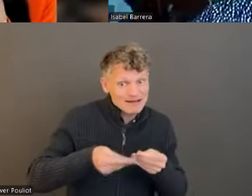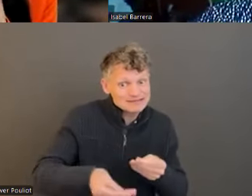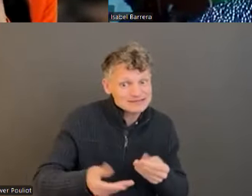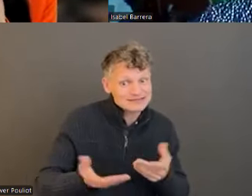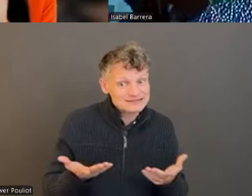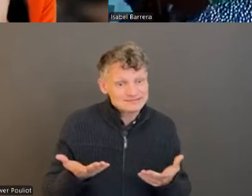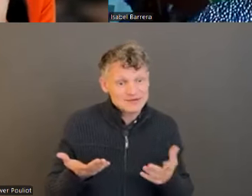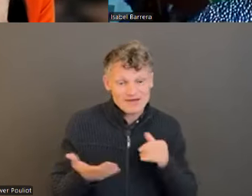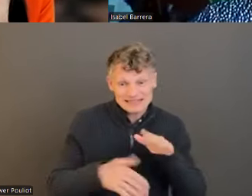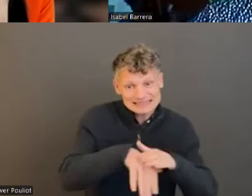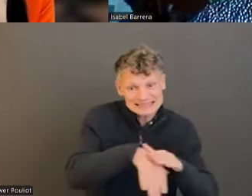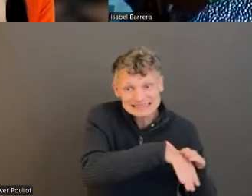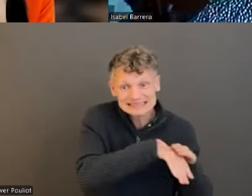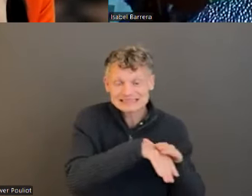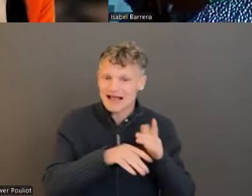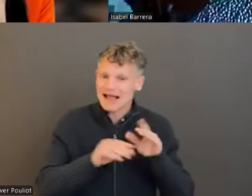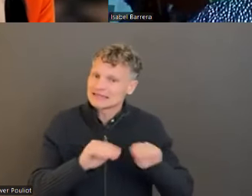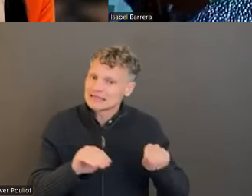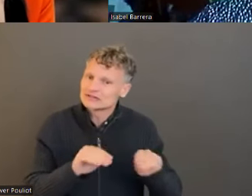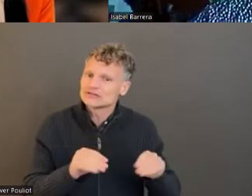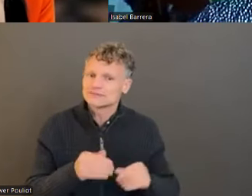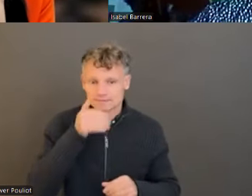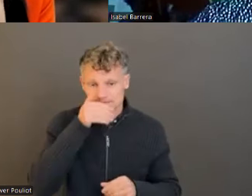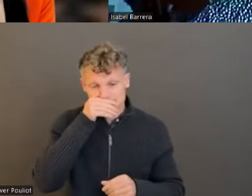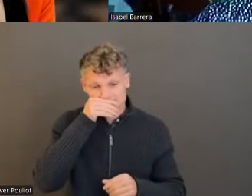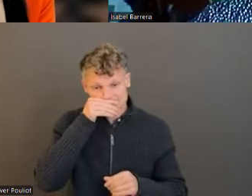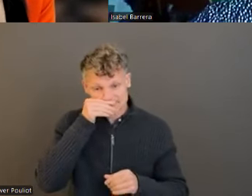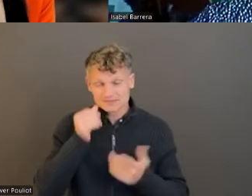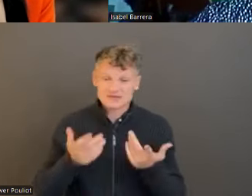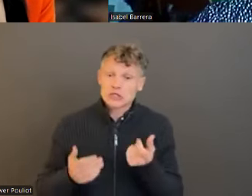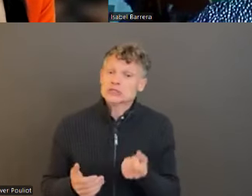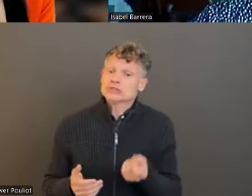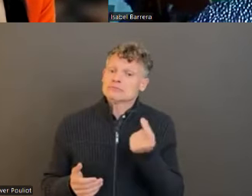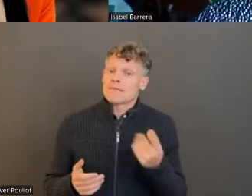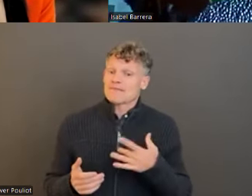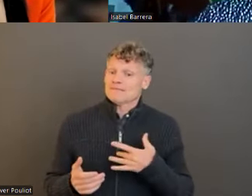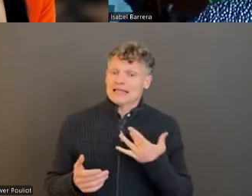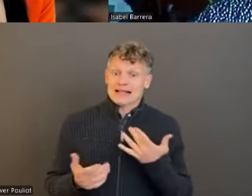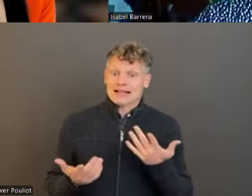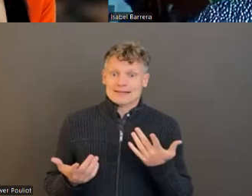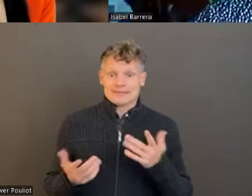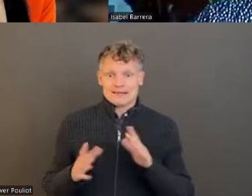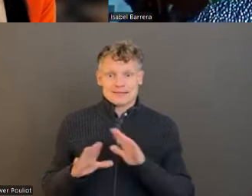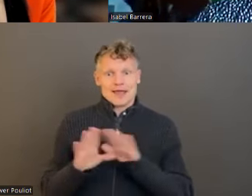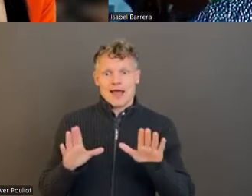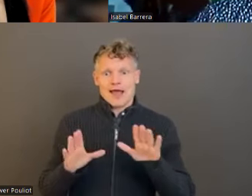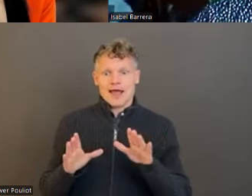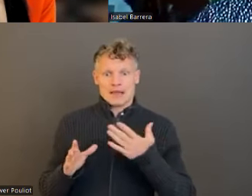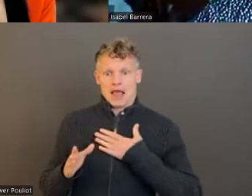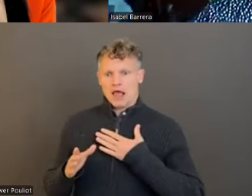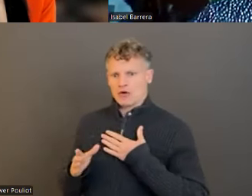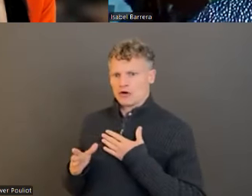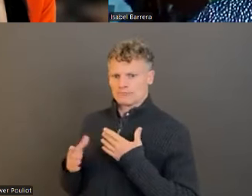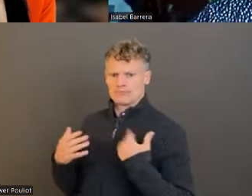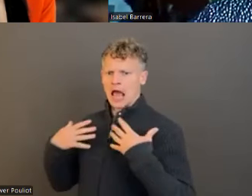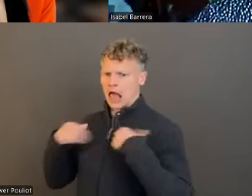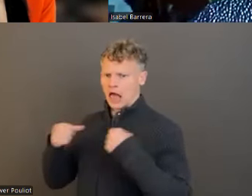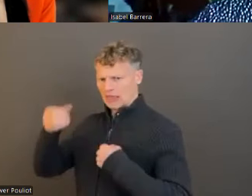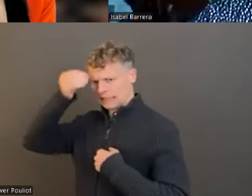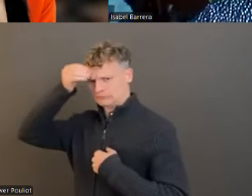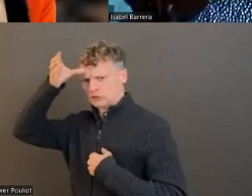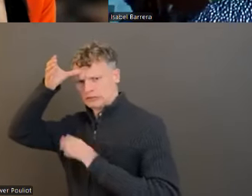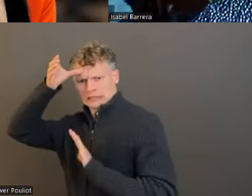disease later on in life. So sometimes we have to work like beyond their own boundaries and go outside of our boundaries and work